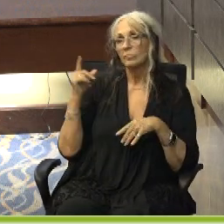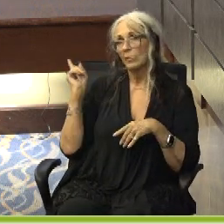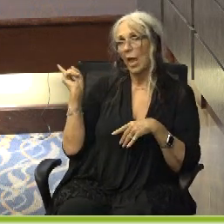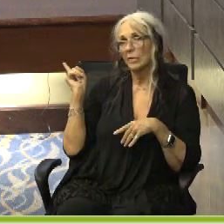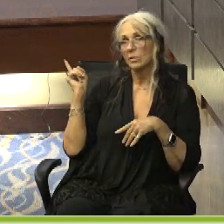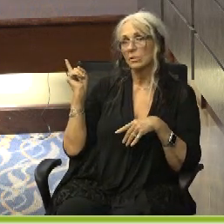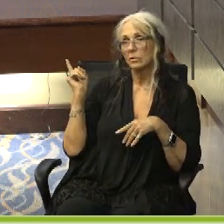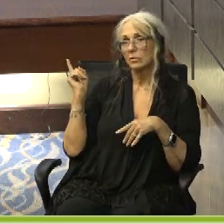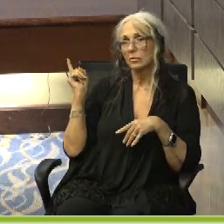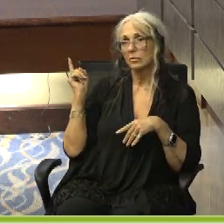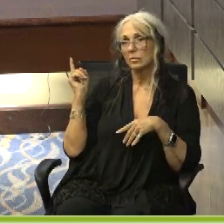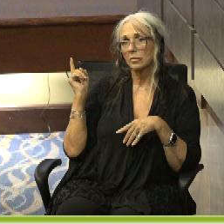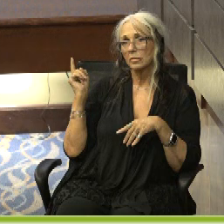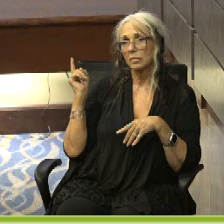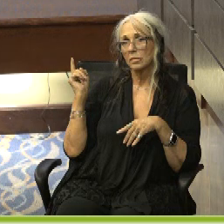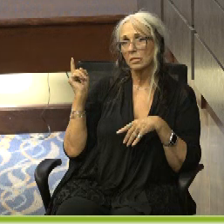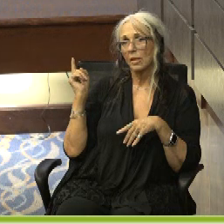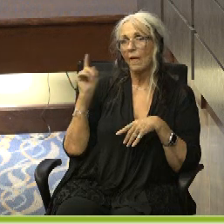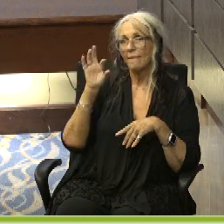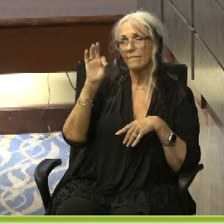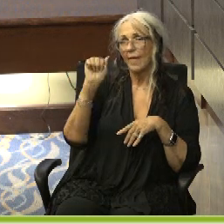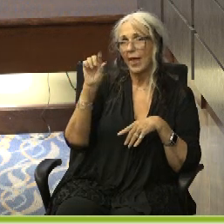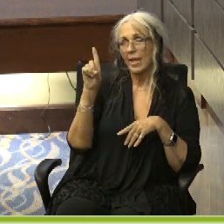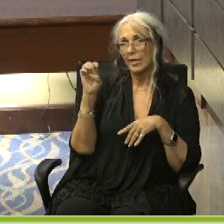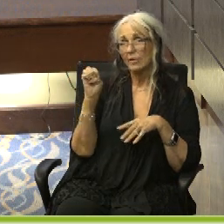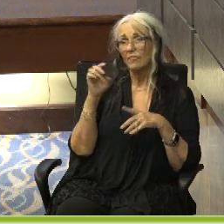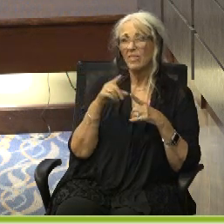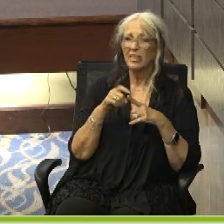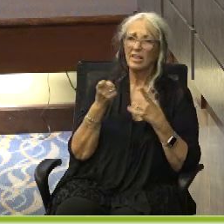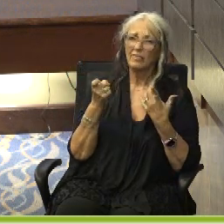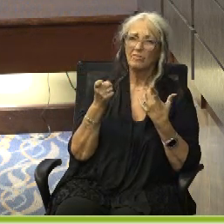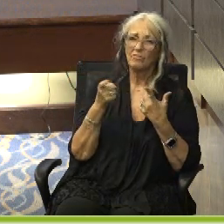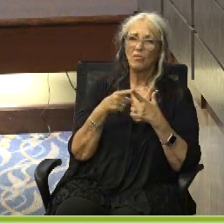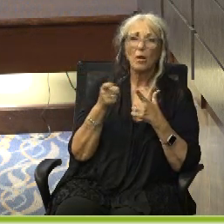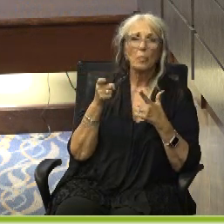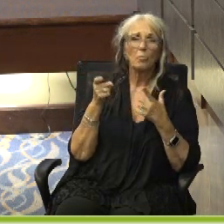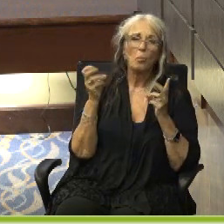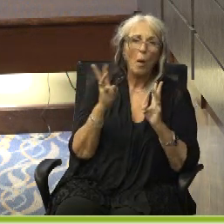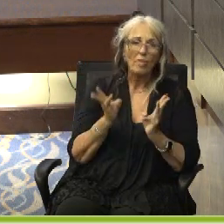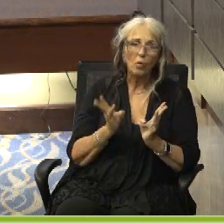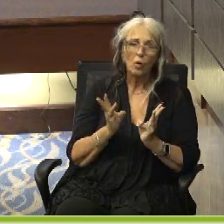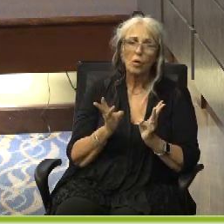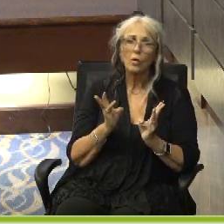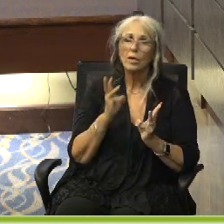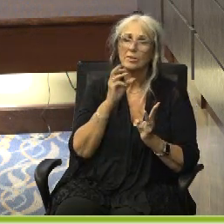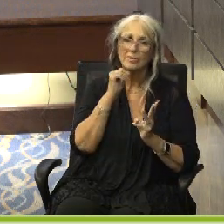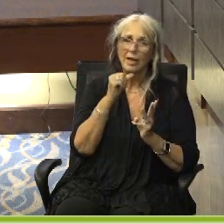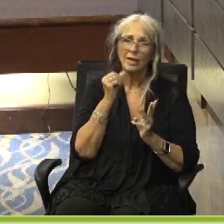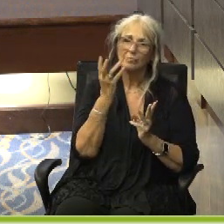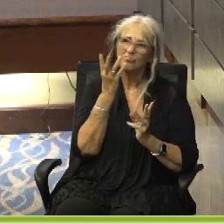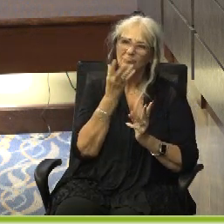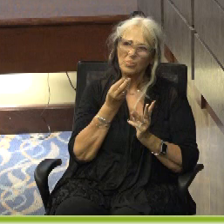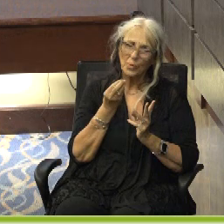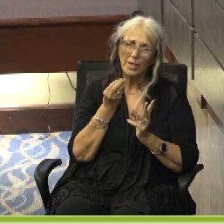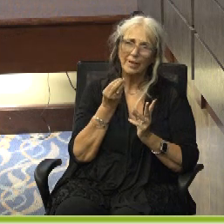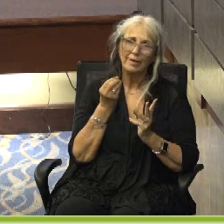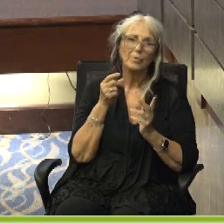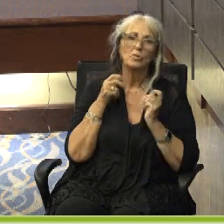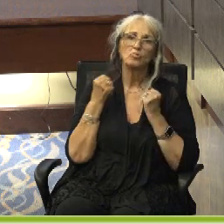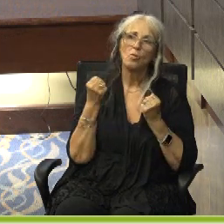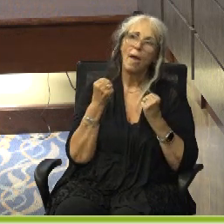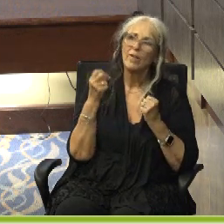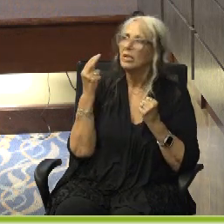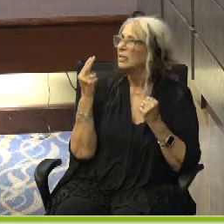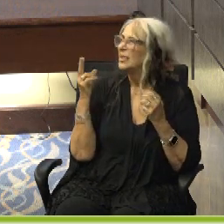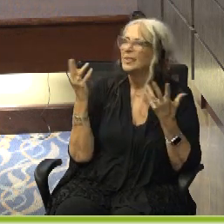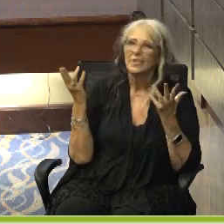the outside is dated, but it's also faded and worn by the weather. It's not attractive as far as street appeal coming through